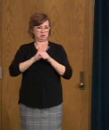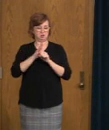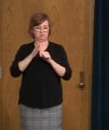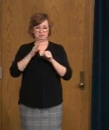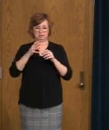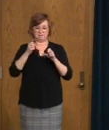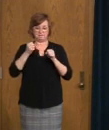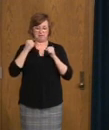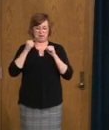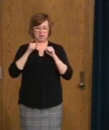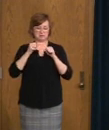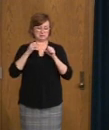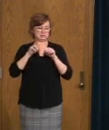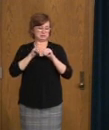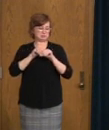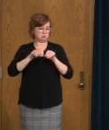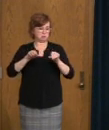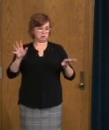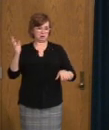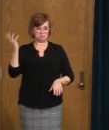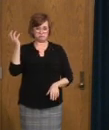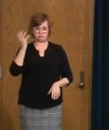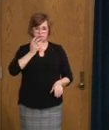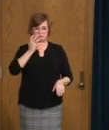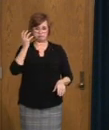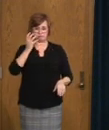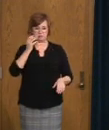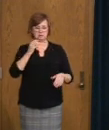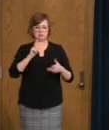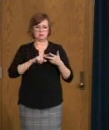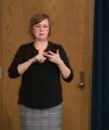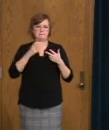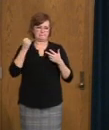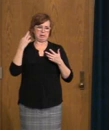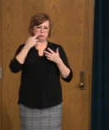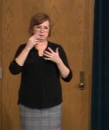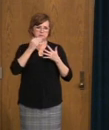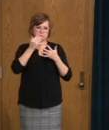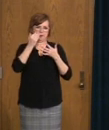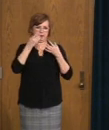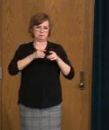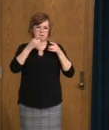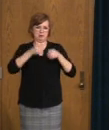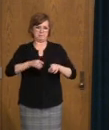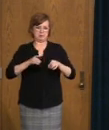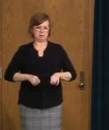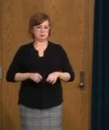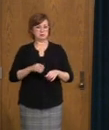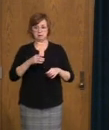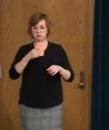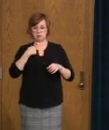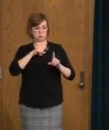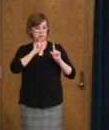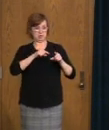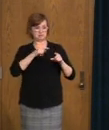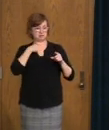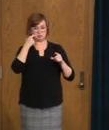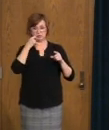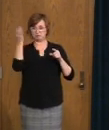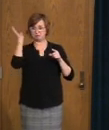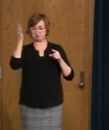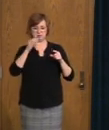think there was multiple components to that. And I think you've already seen through our response some of the things that are highlighted that needed to be put in